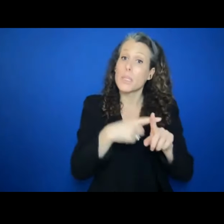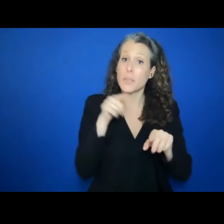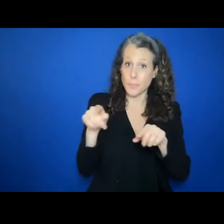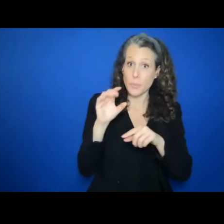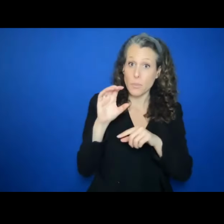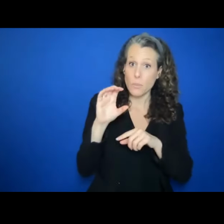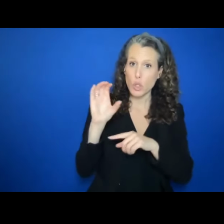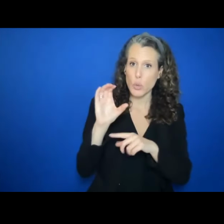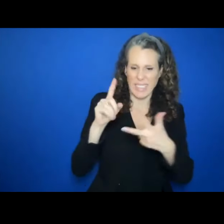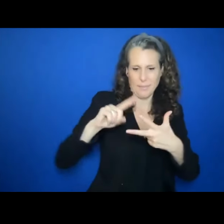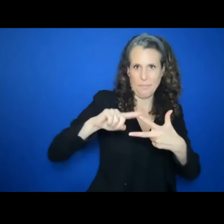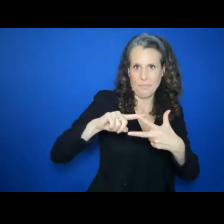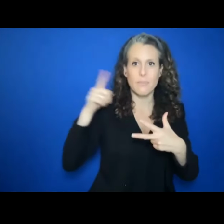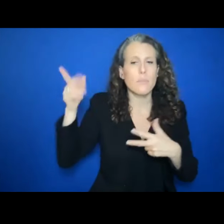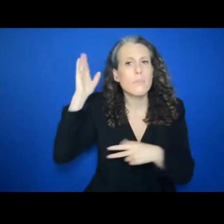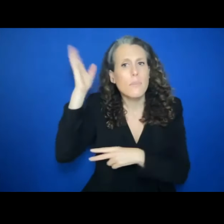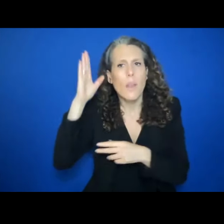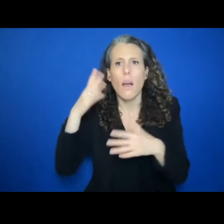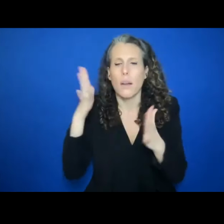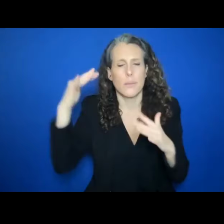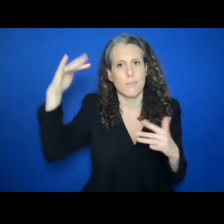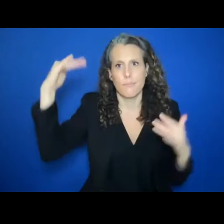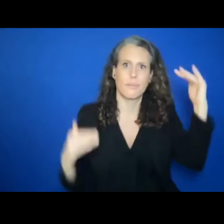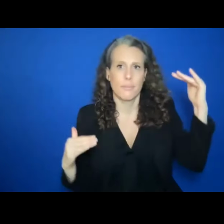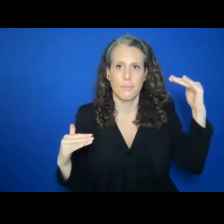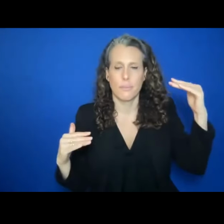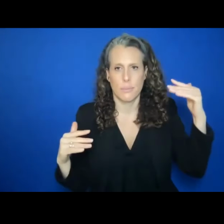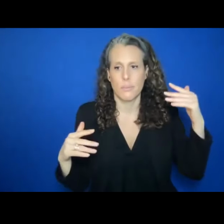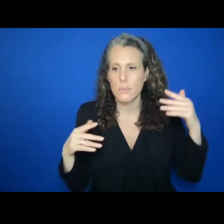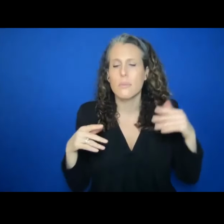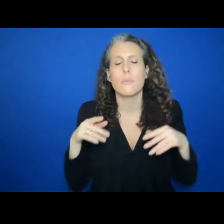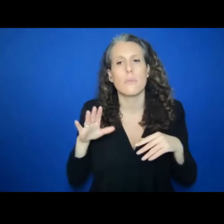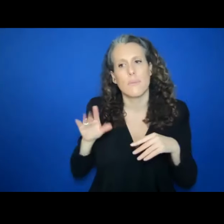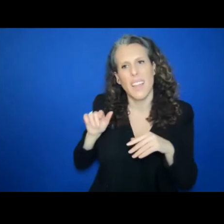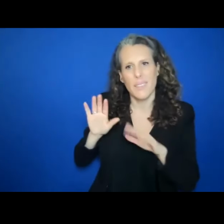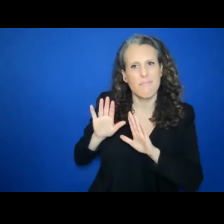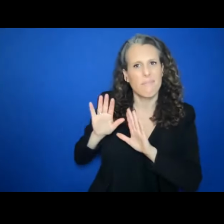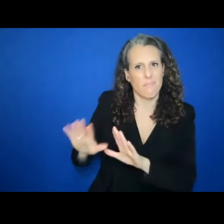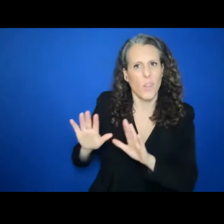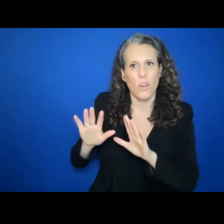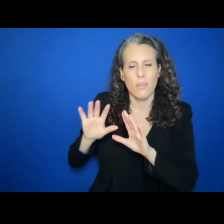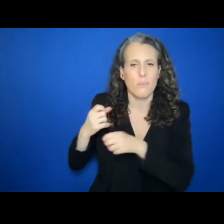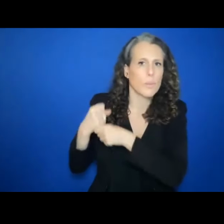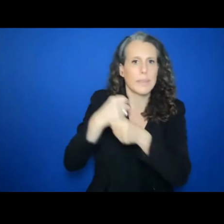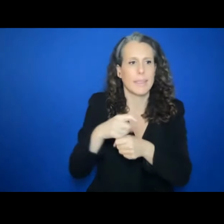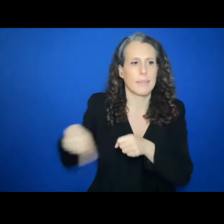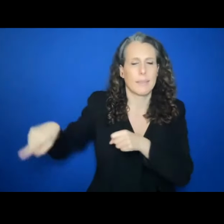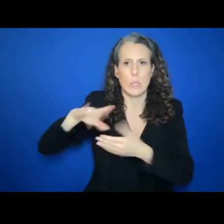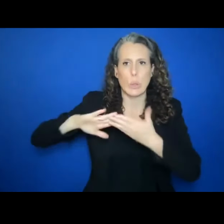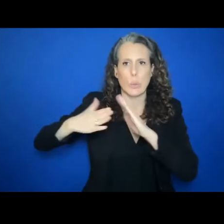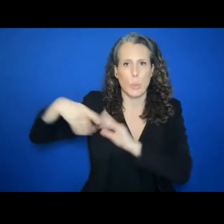the inequalities that are profound within communities that she represents and speaks for as